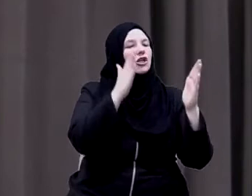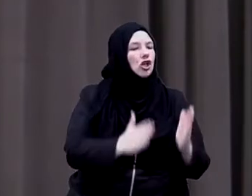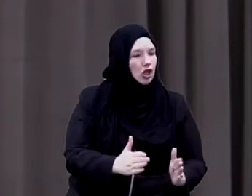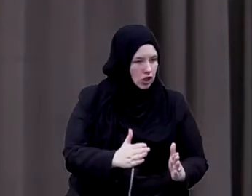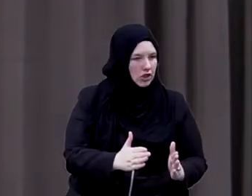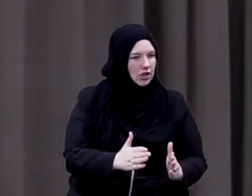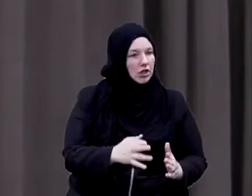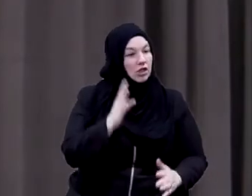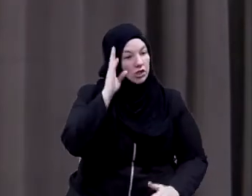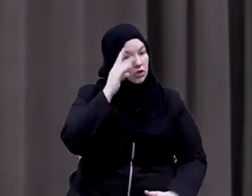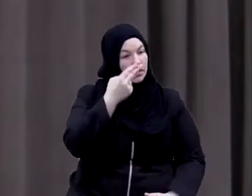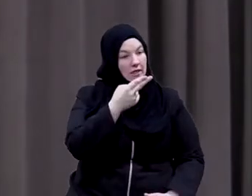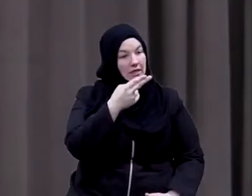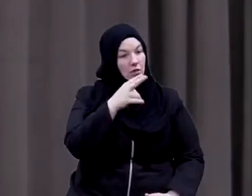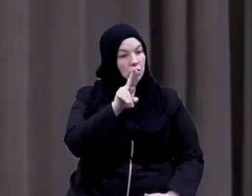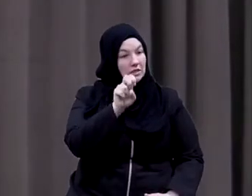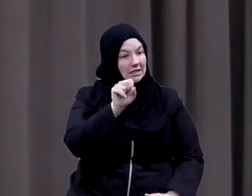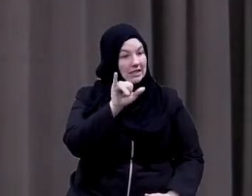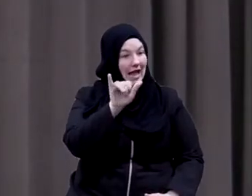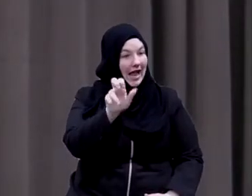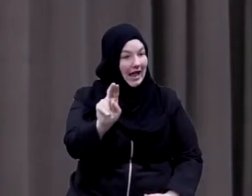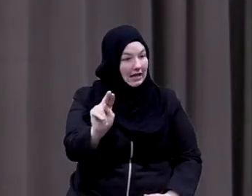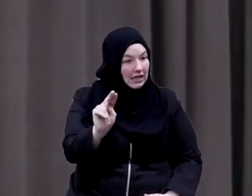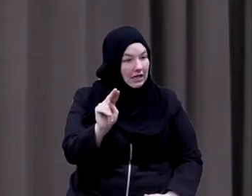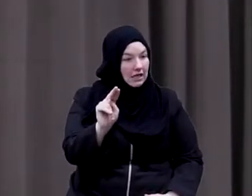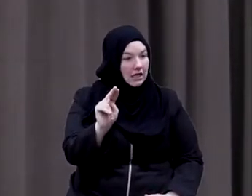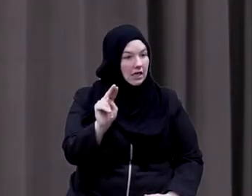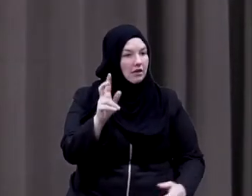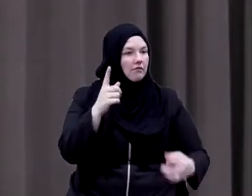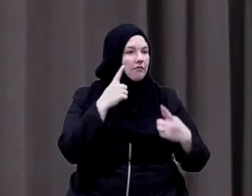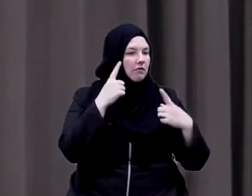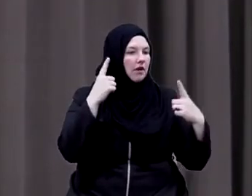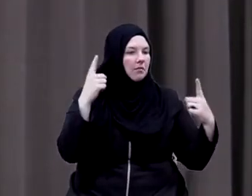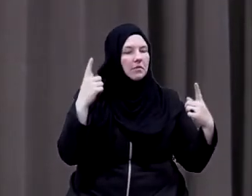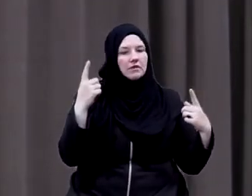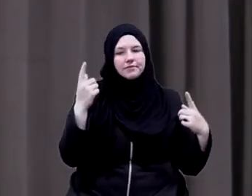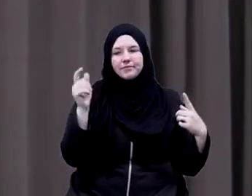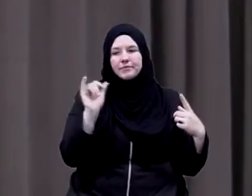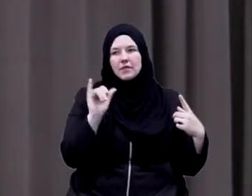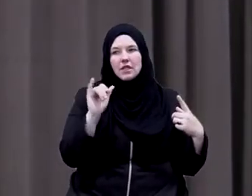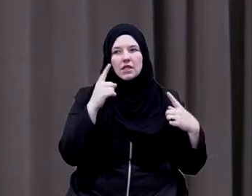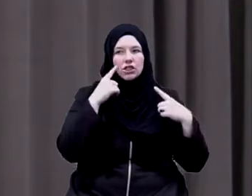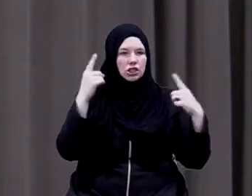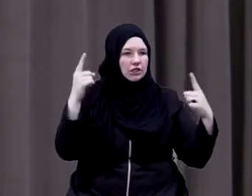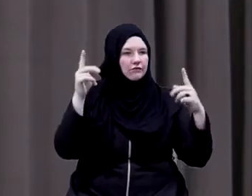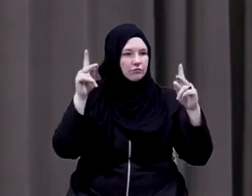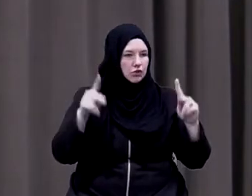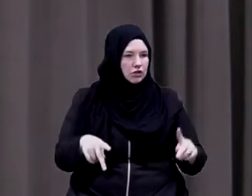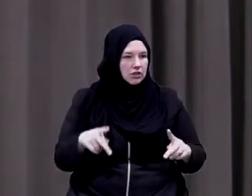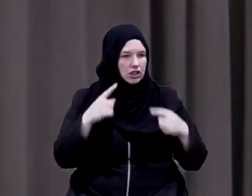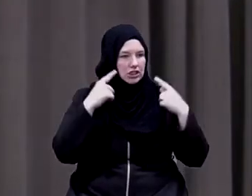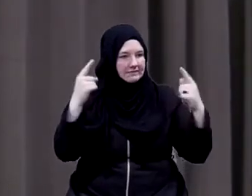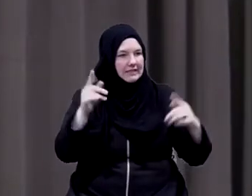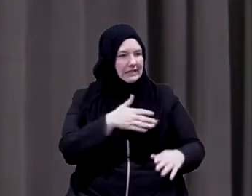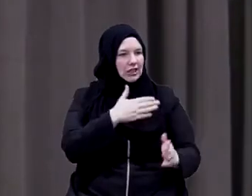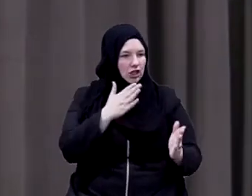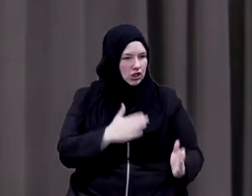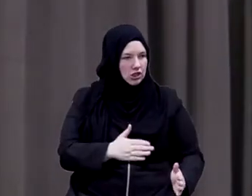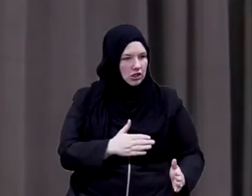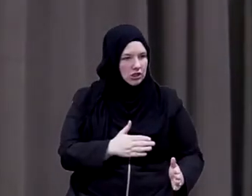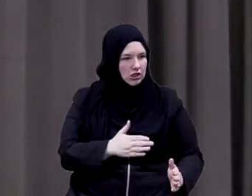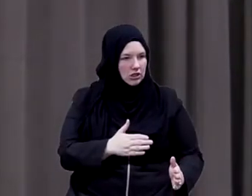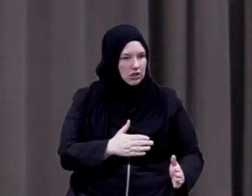You know Hassan ibn Thabit, that everybody is using to say he was kind of like a nasheed person? He